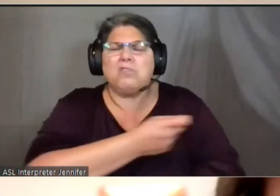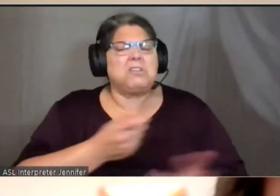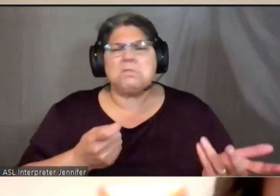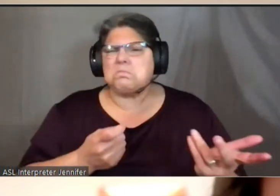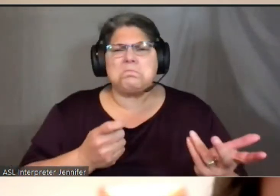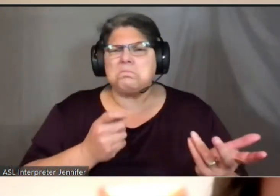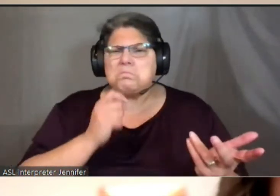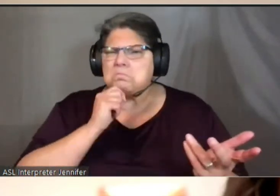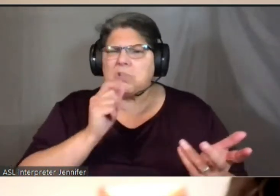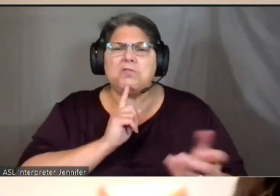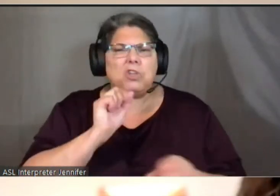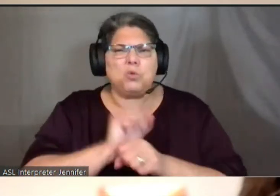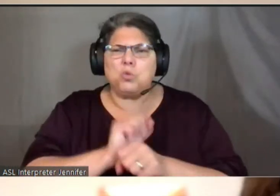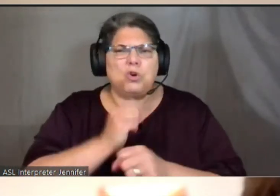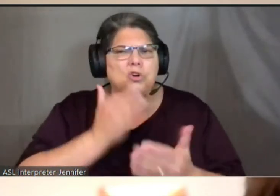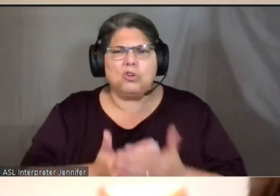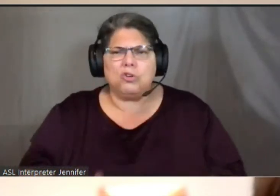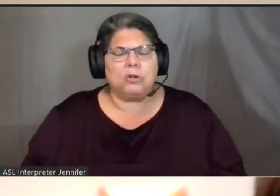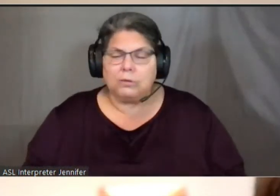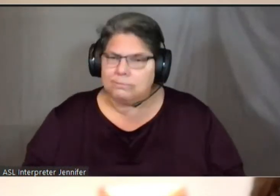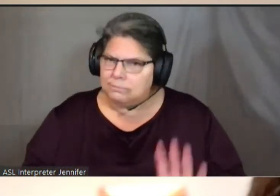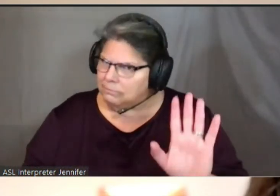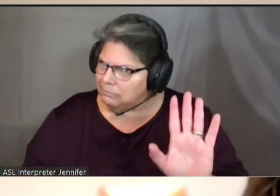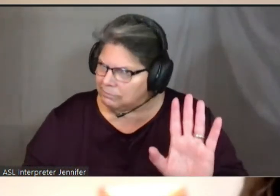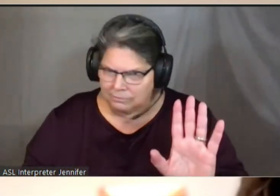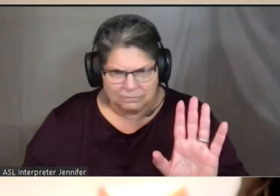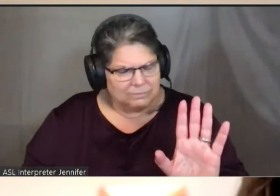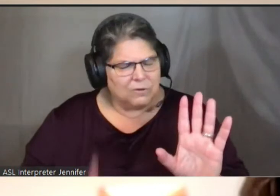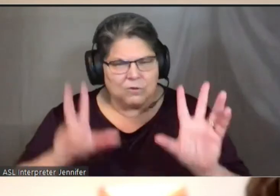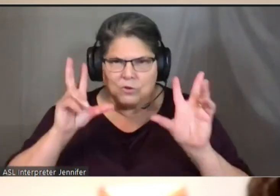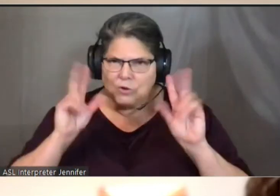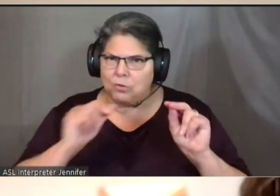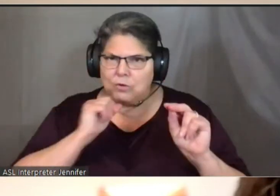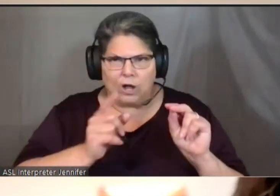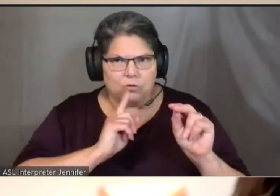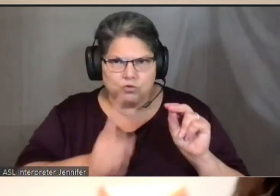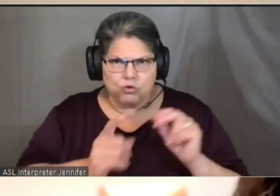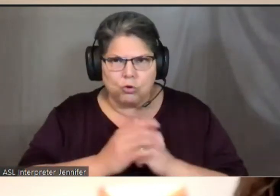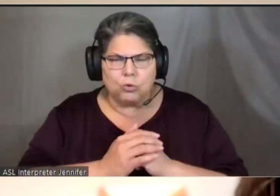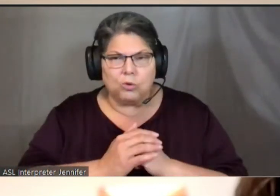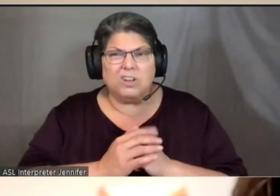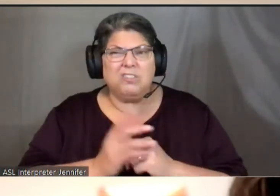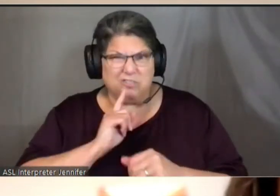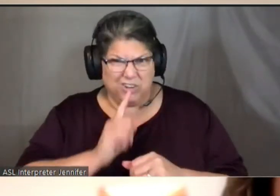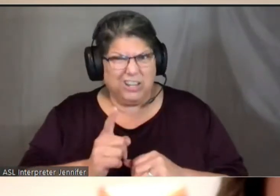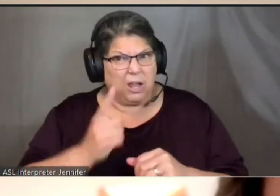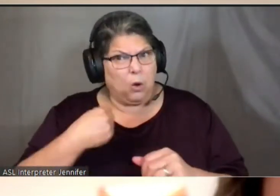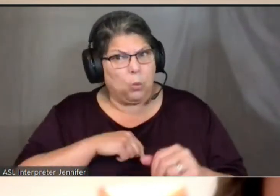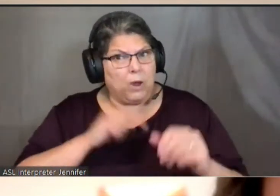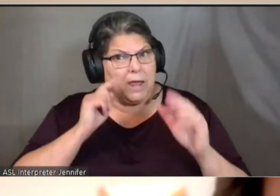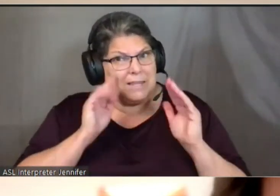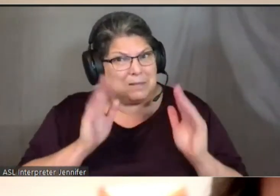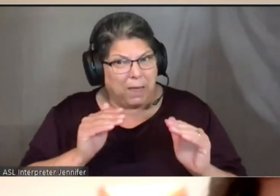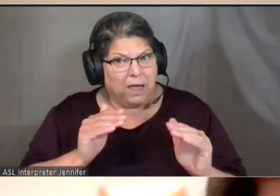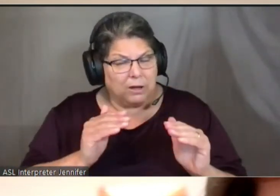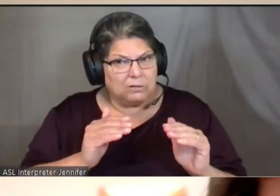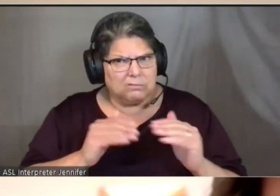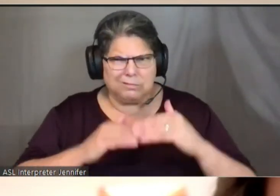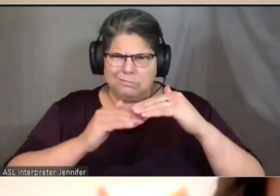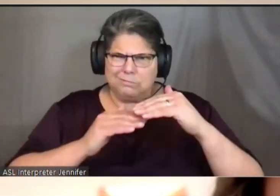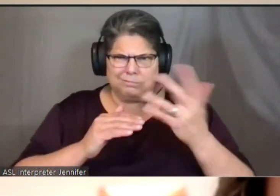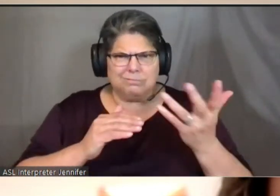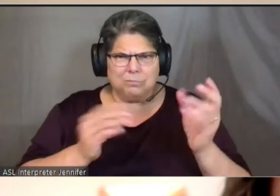effective. To the contrary, we are seeing much less than the expected with the numbers that we have